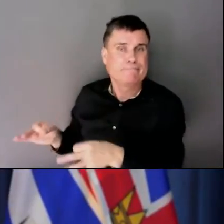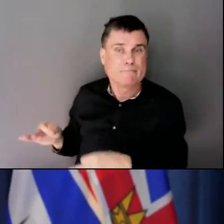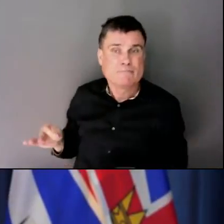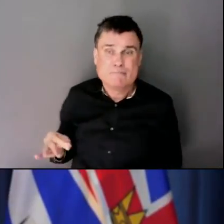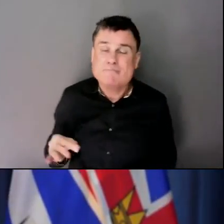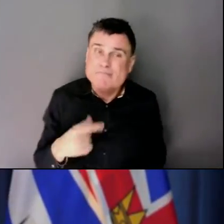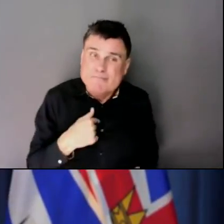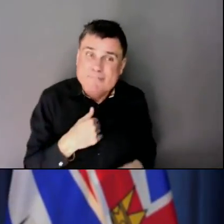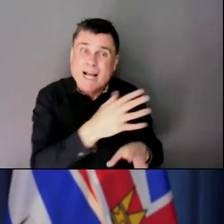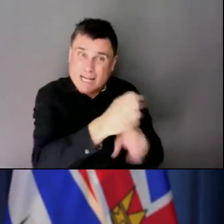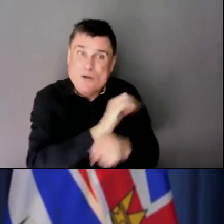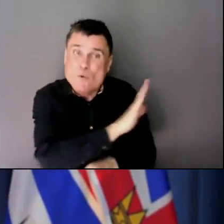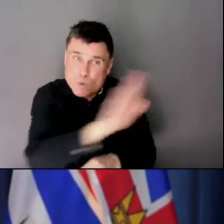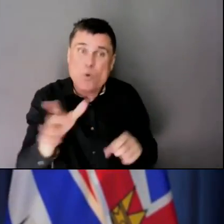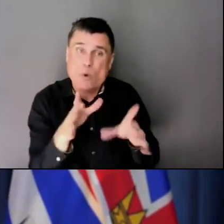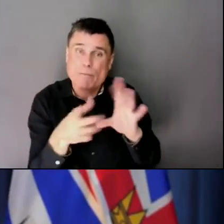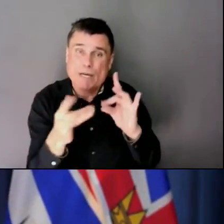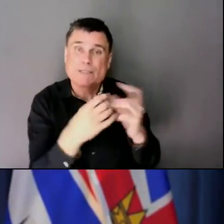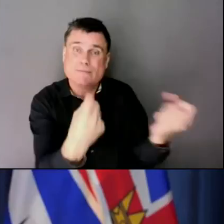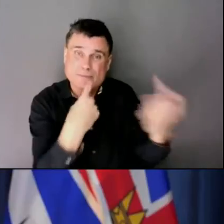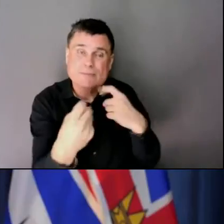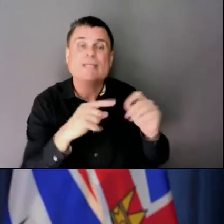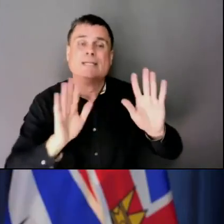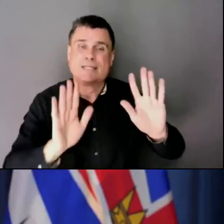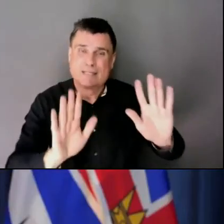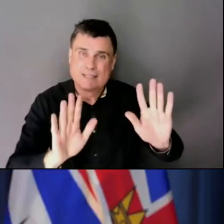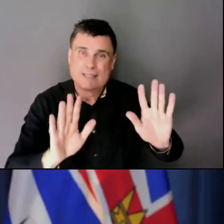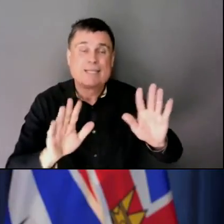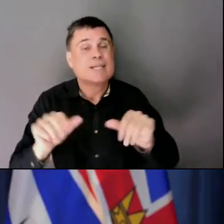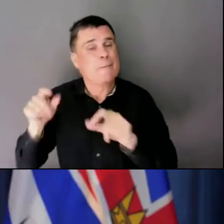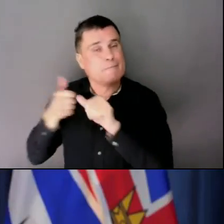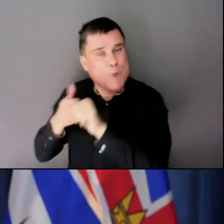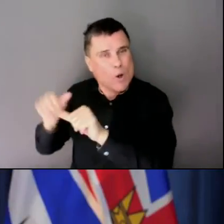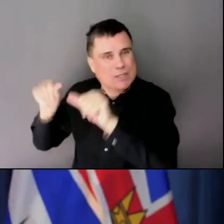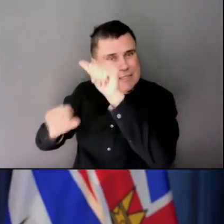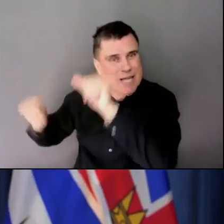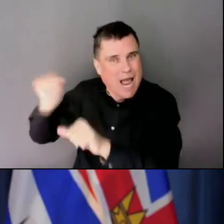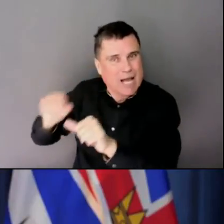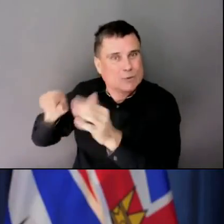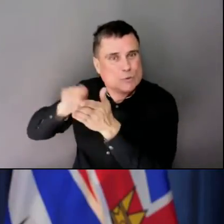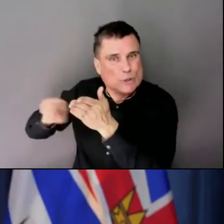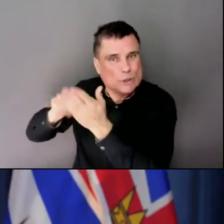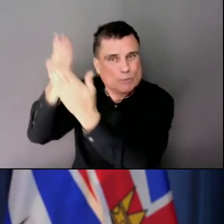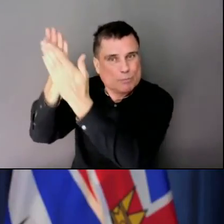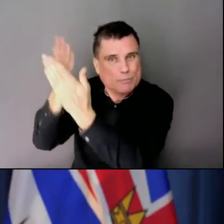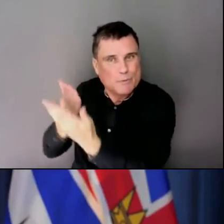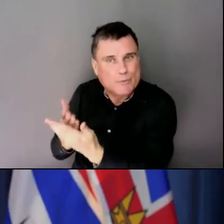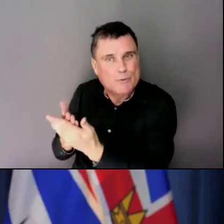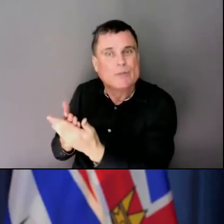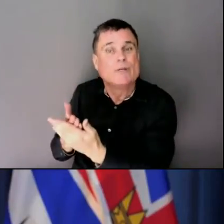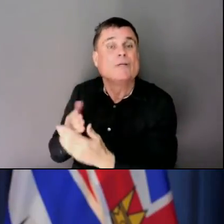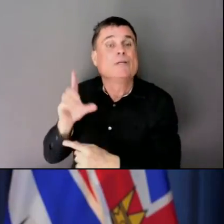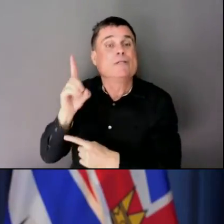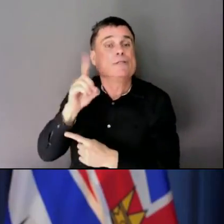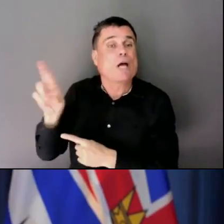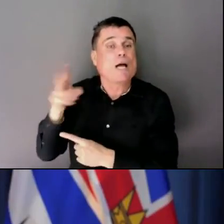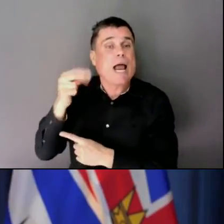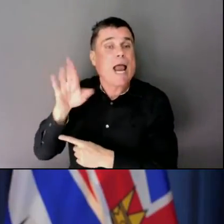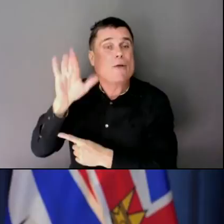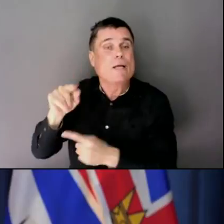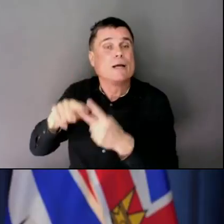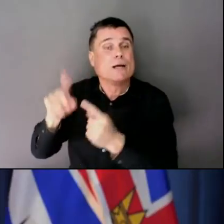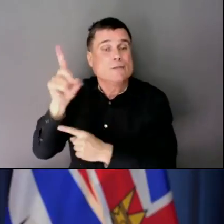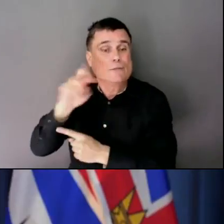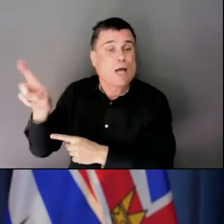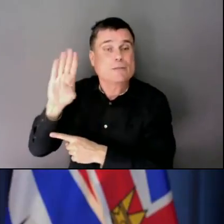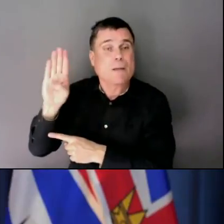society is important. But the science is pretty clear. Dr. Henry, Dr. Ballem have made that clear today. Age is the is the dominant